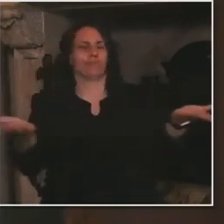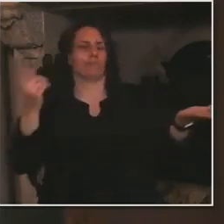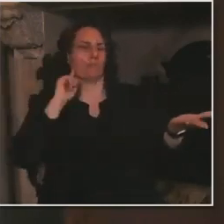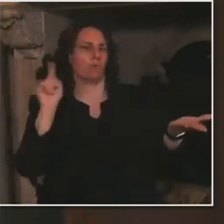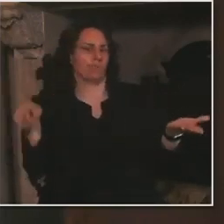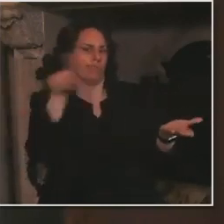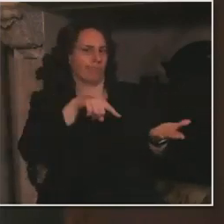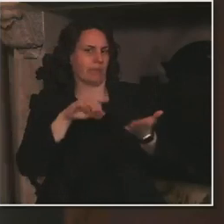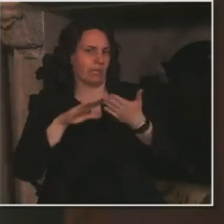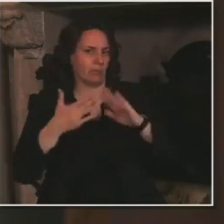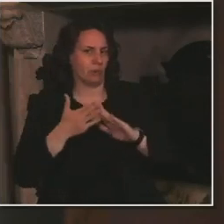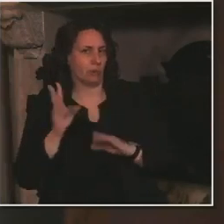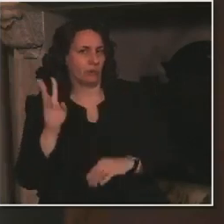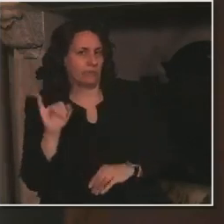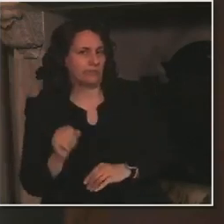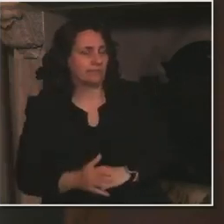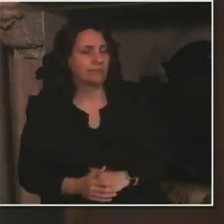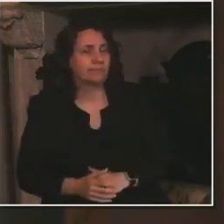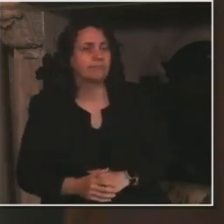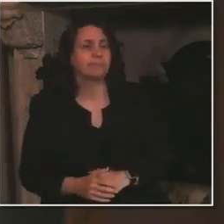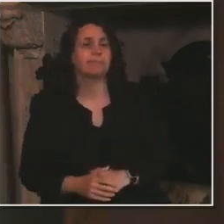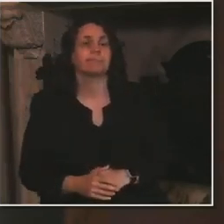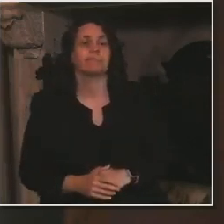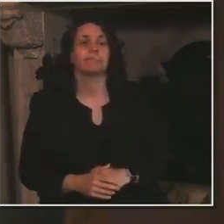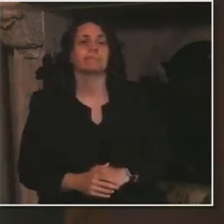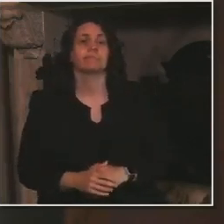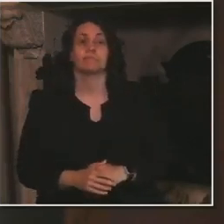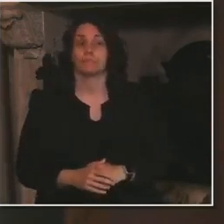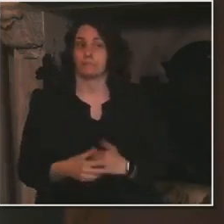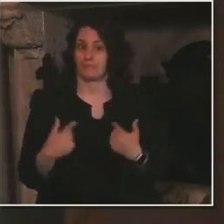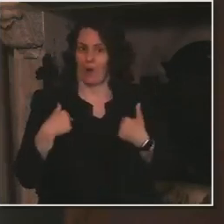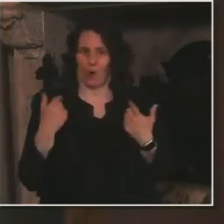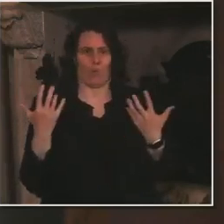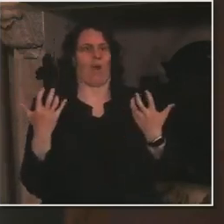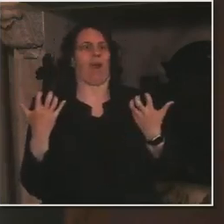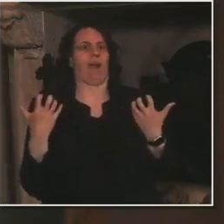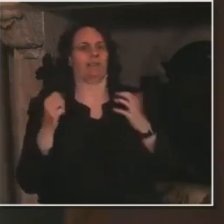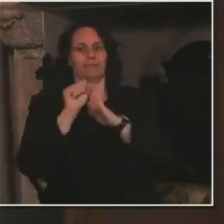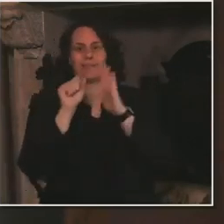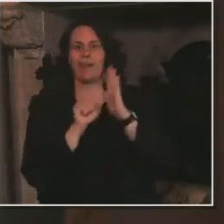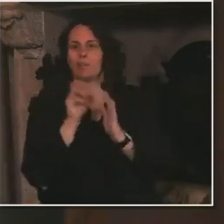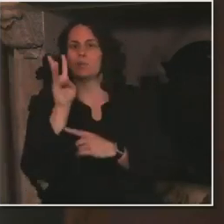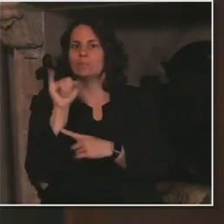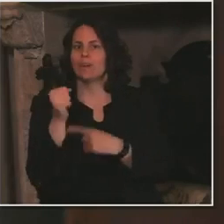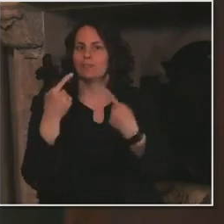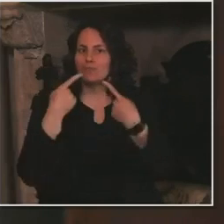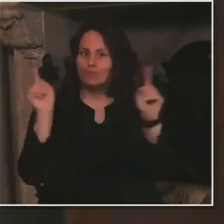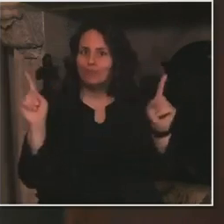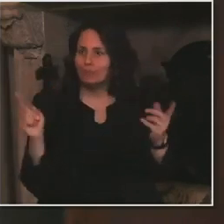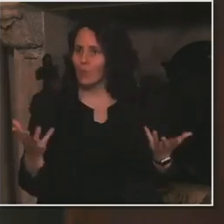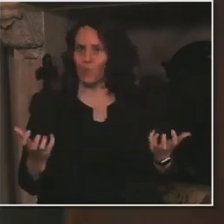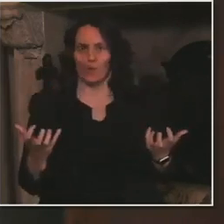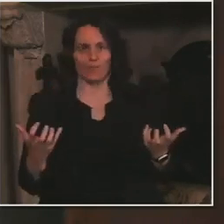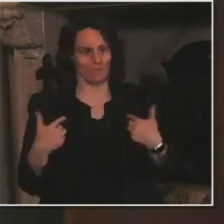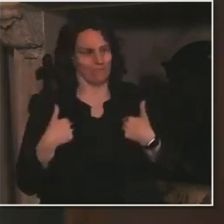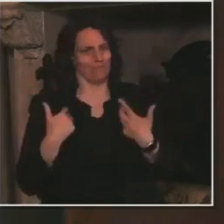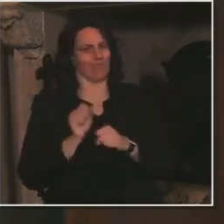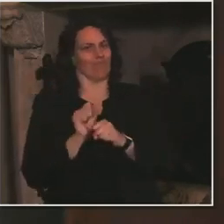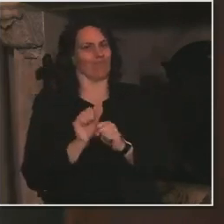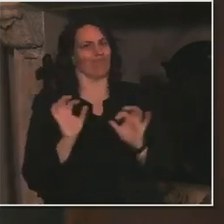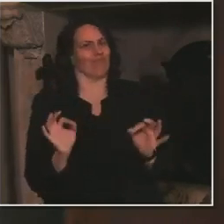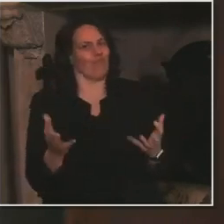bounce back, work for the state of Wisconsin, and get to turning the dial as quickly as we can. Yeah, I'll just